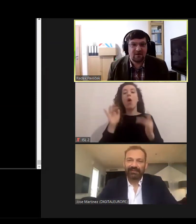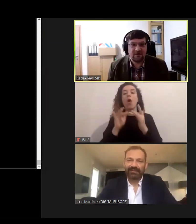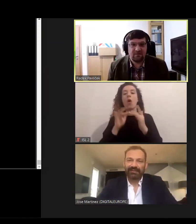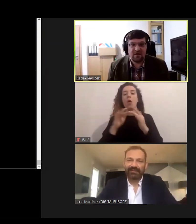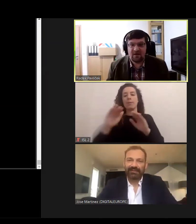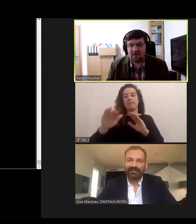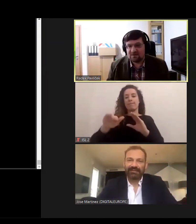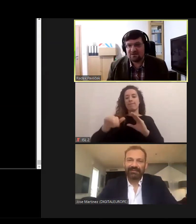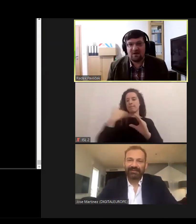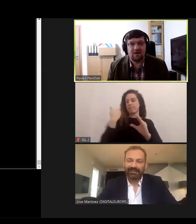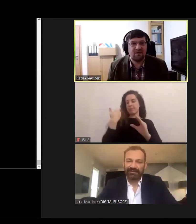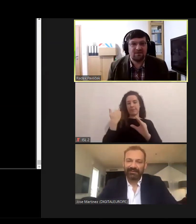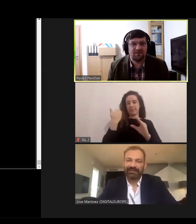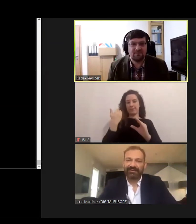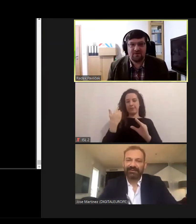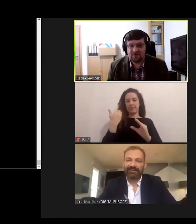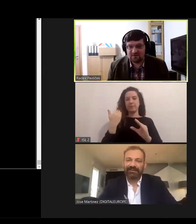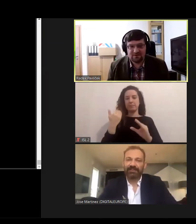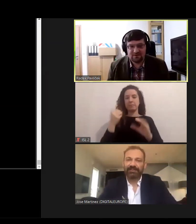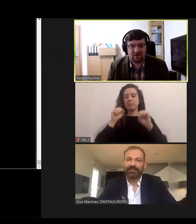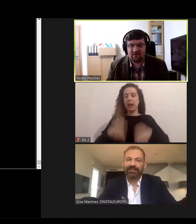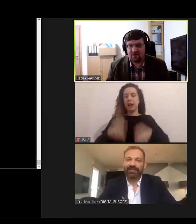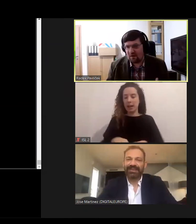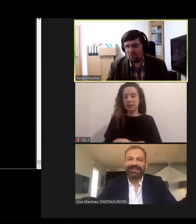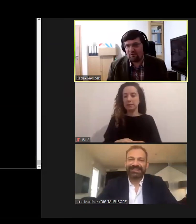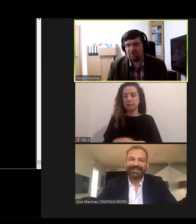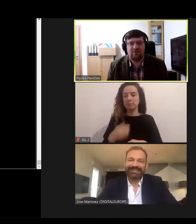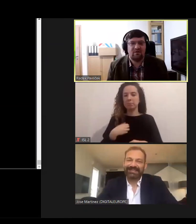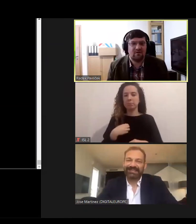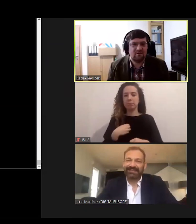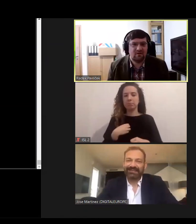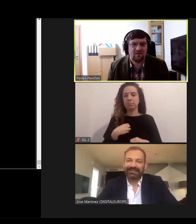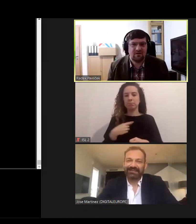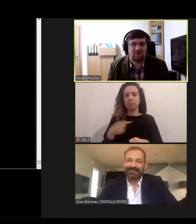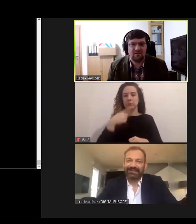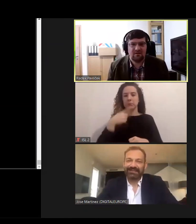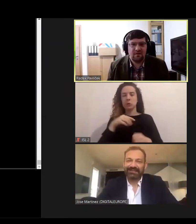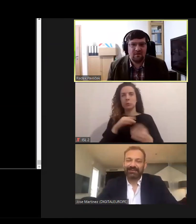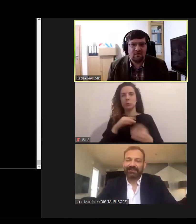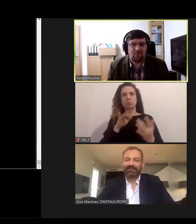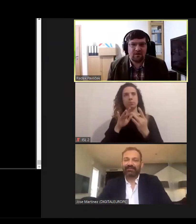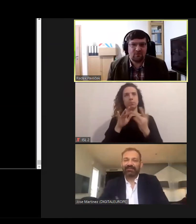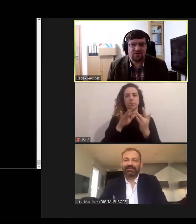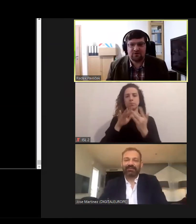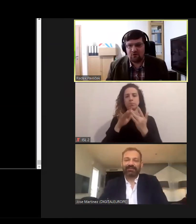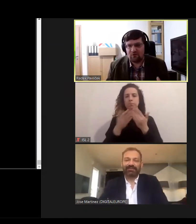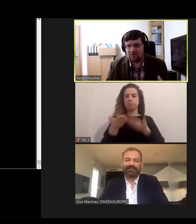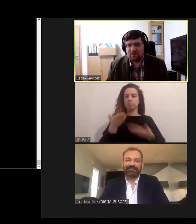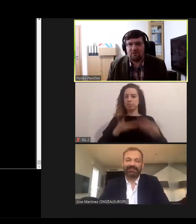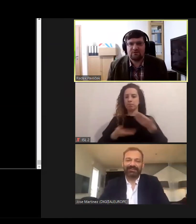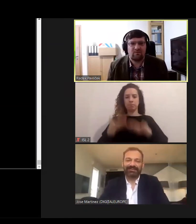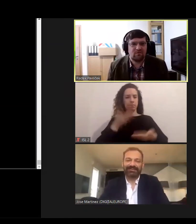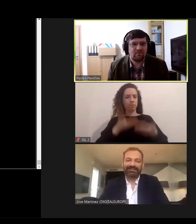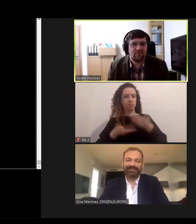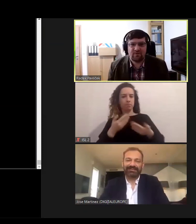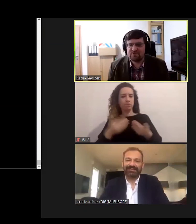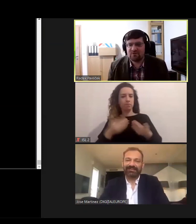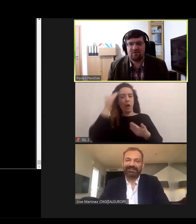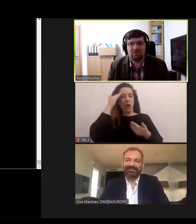effort regarding accessibility, we know that in many cases the awareness is